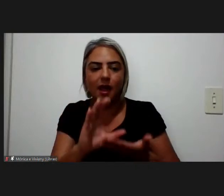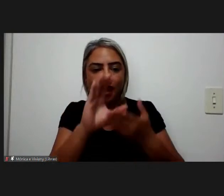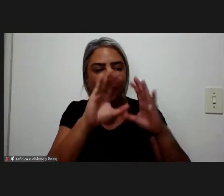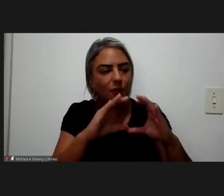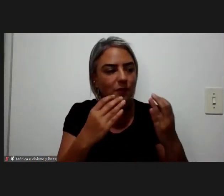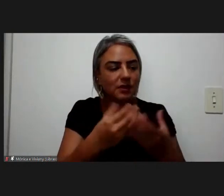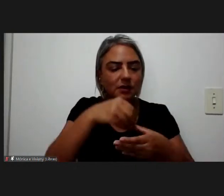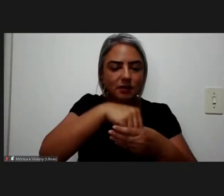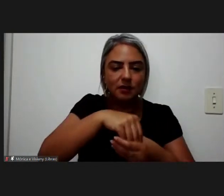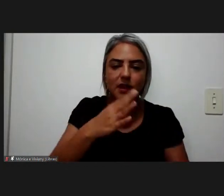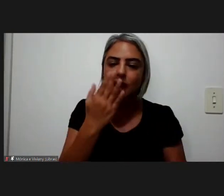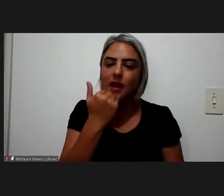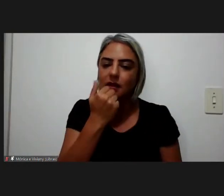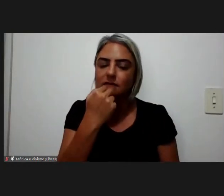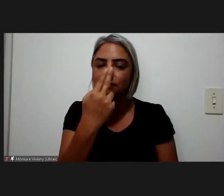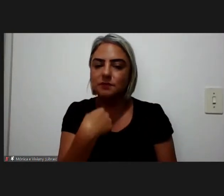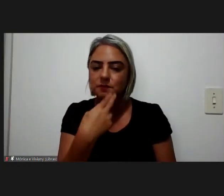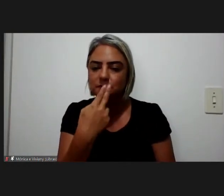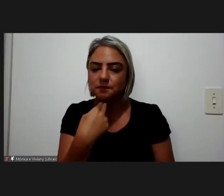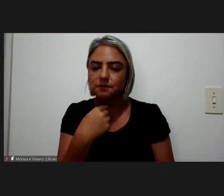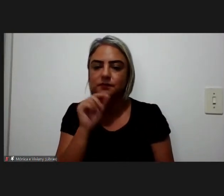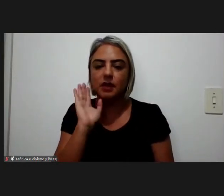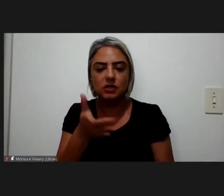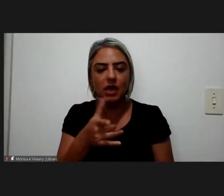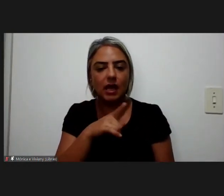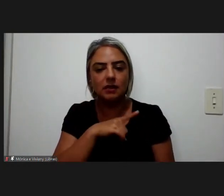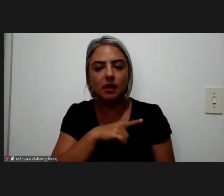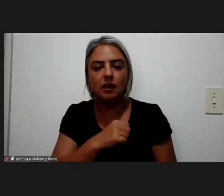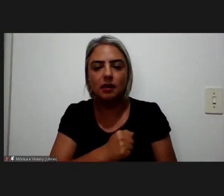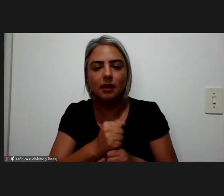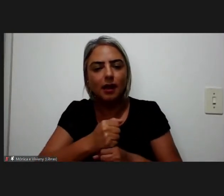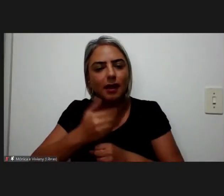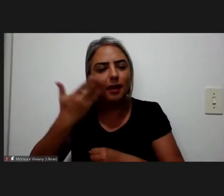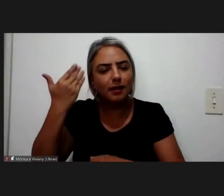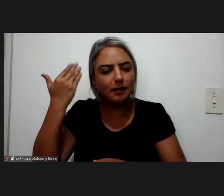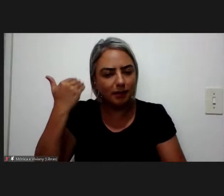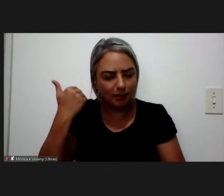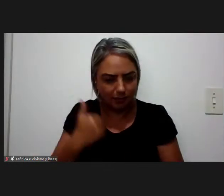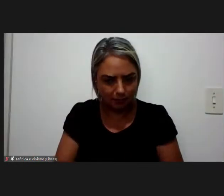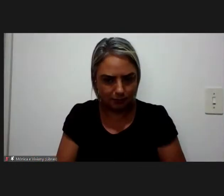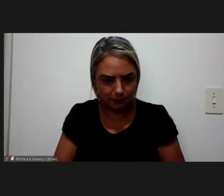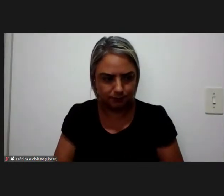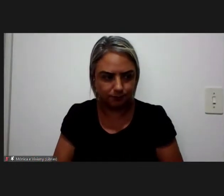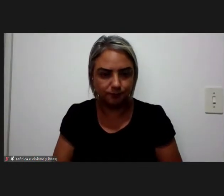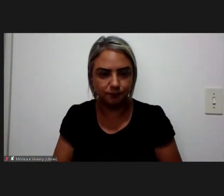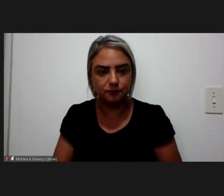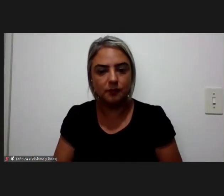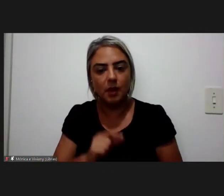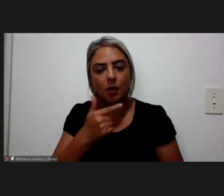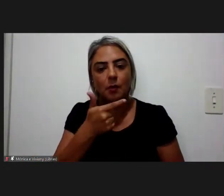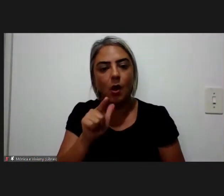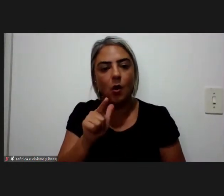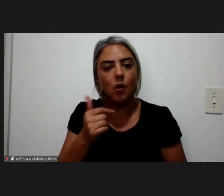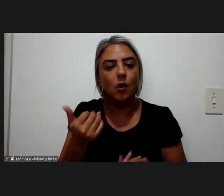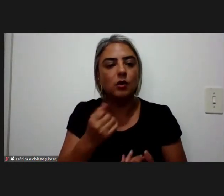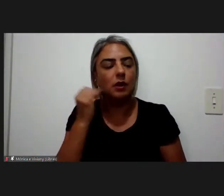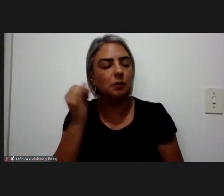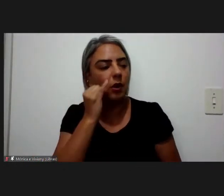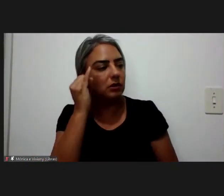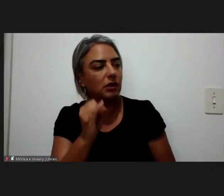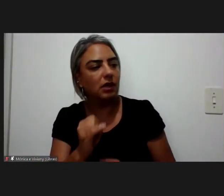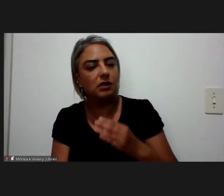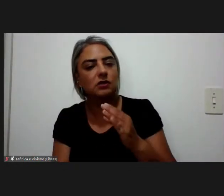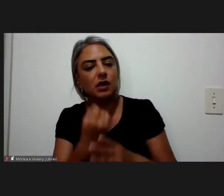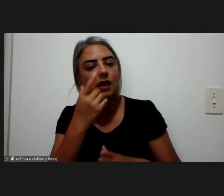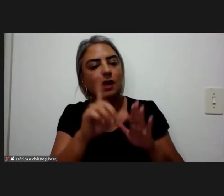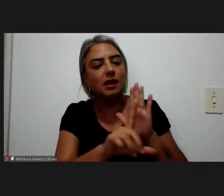them is the intersectorial commissions of food and nutrition that already exist since that time. Another